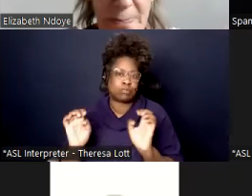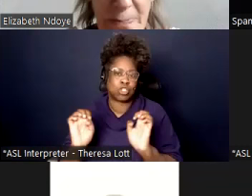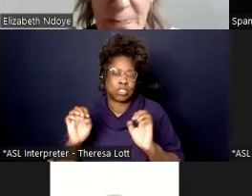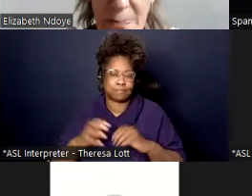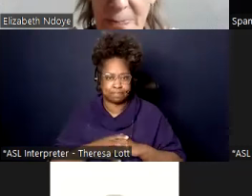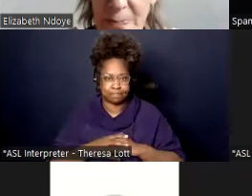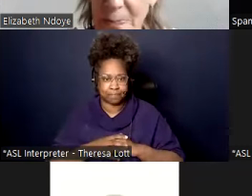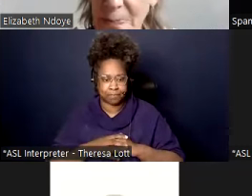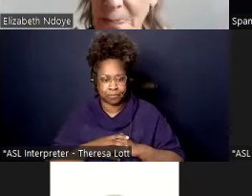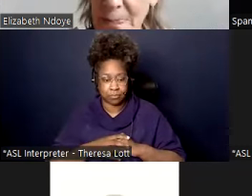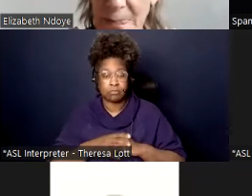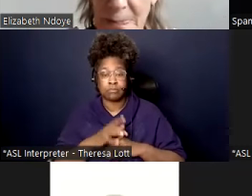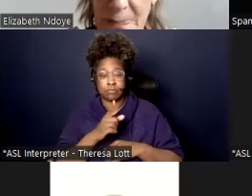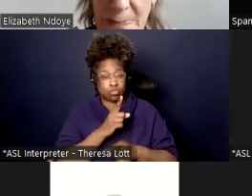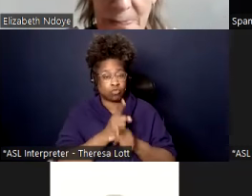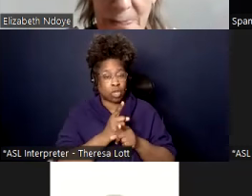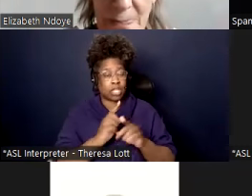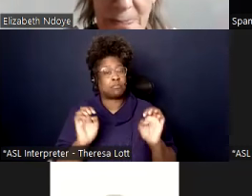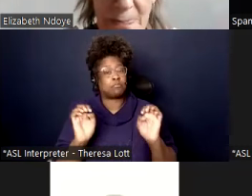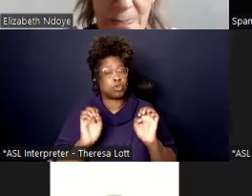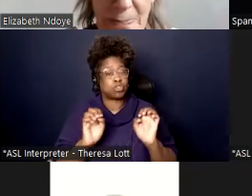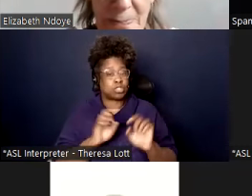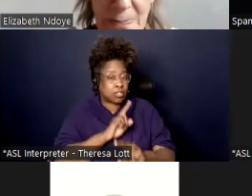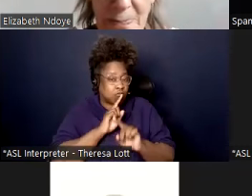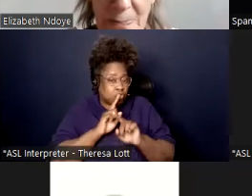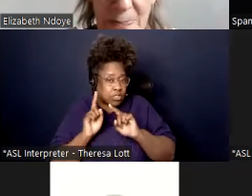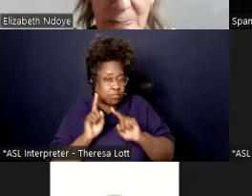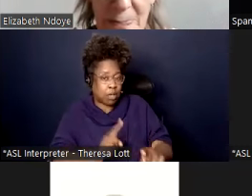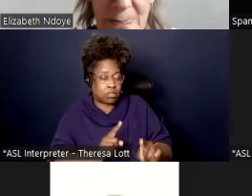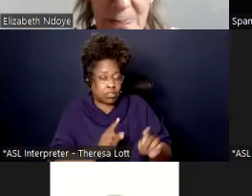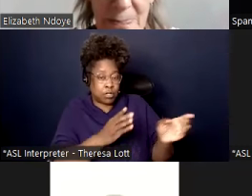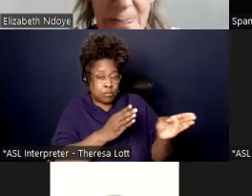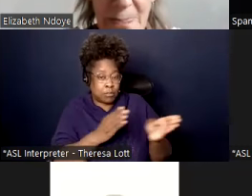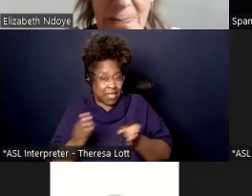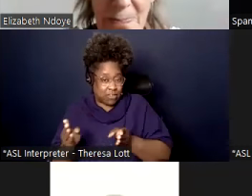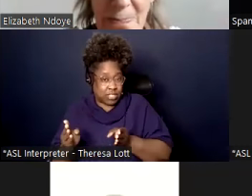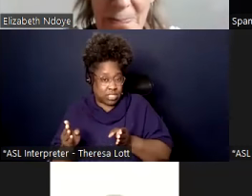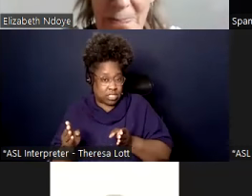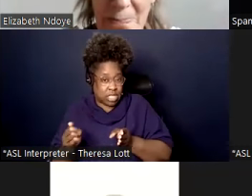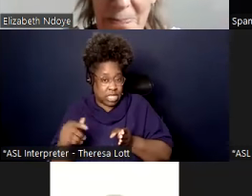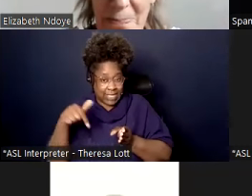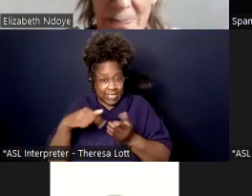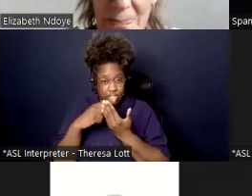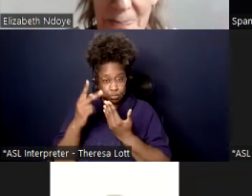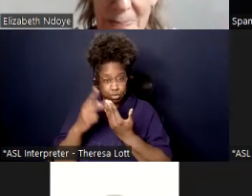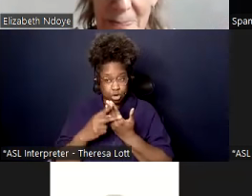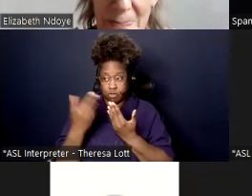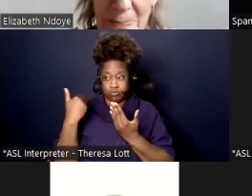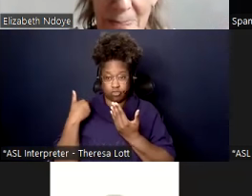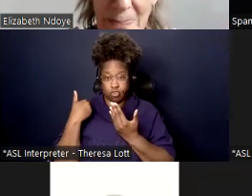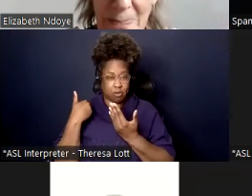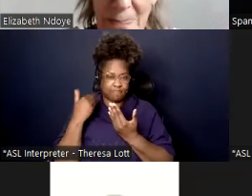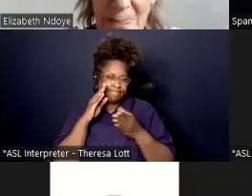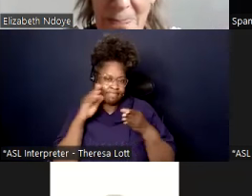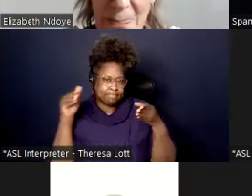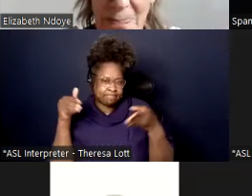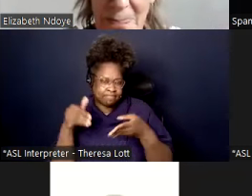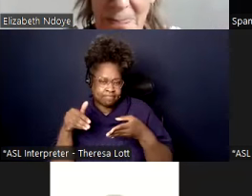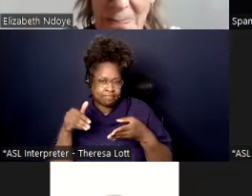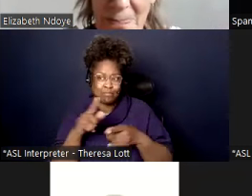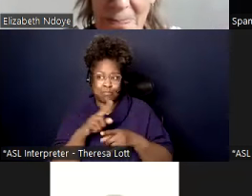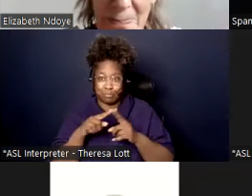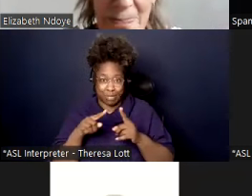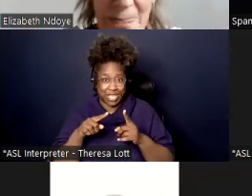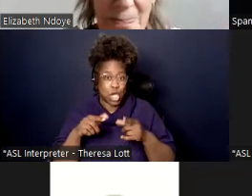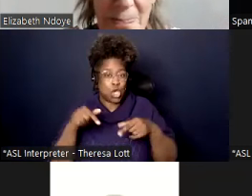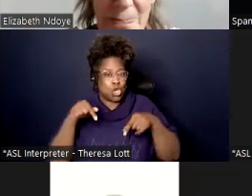Yeah, and emergency response and preparedness actually is something that, initially wasn't really a focus of this program, but, because of storms that happened